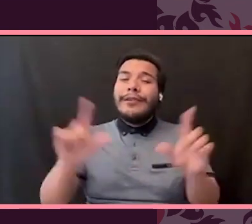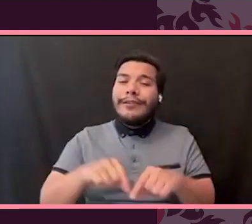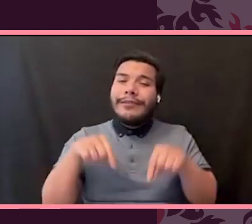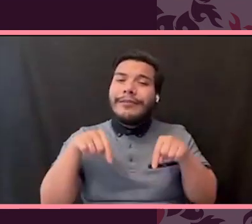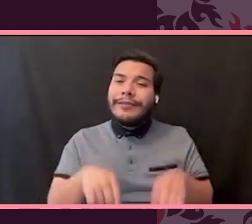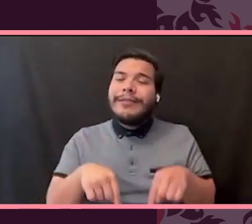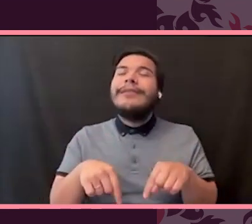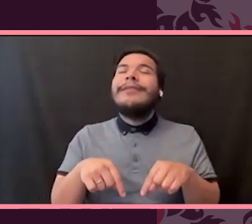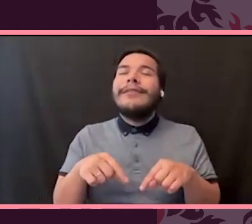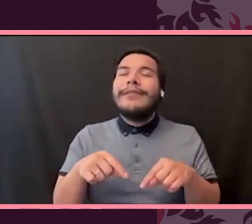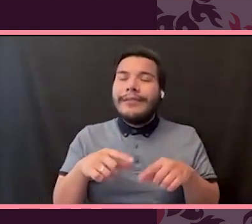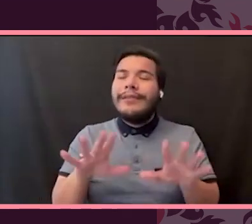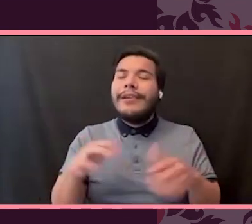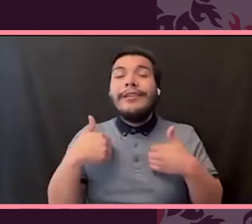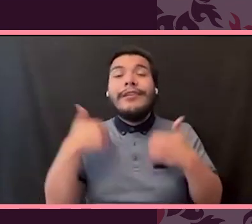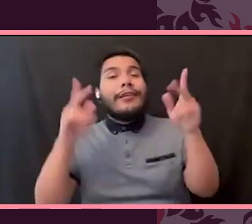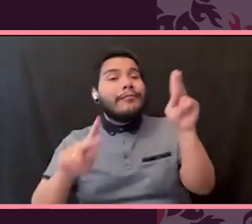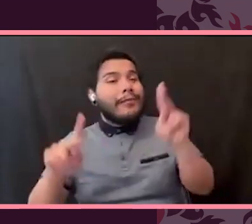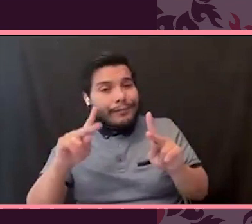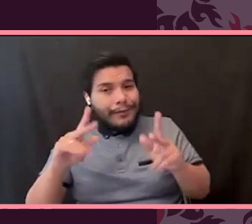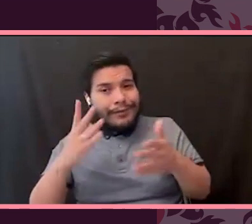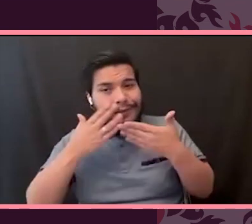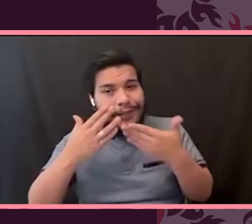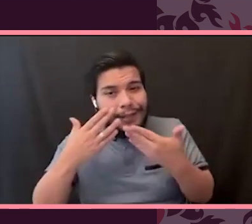young people, thank you for being our